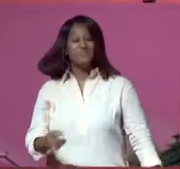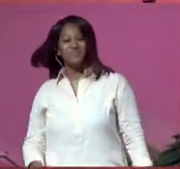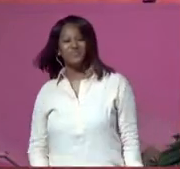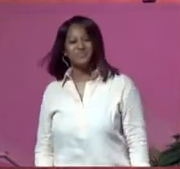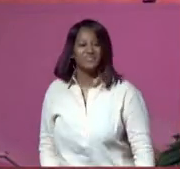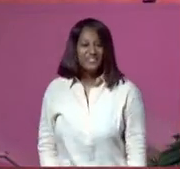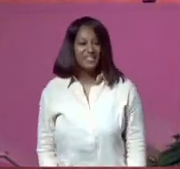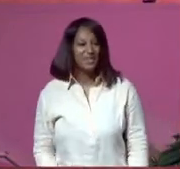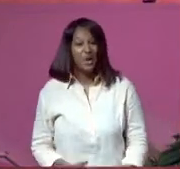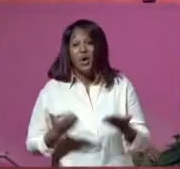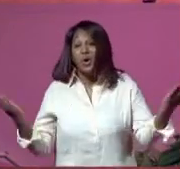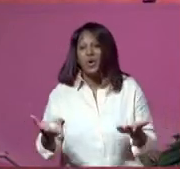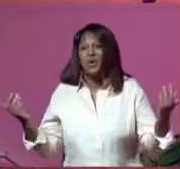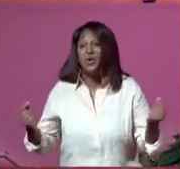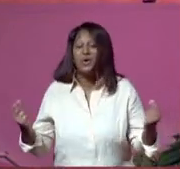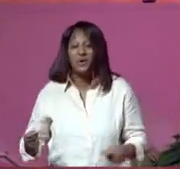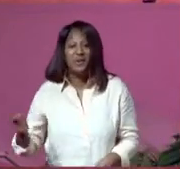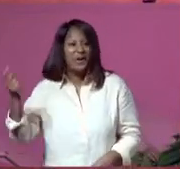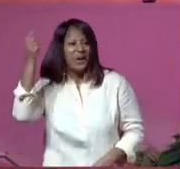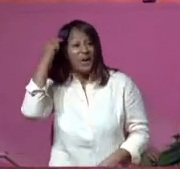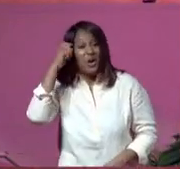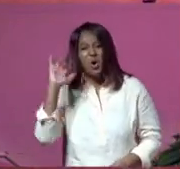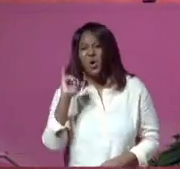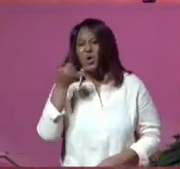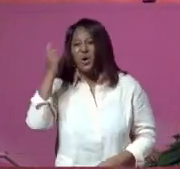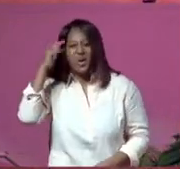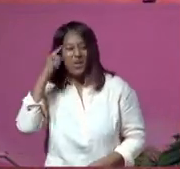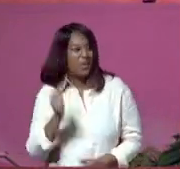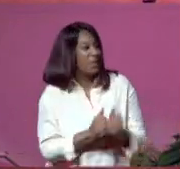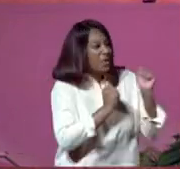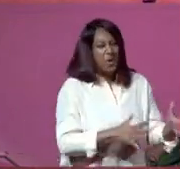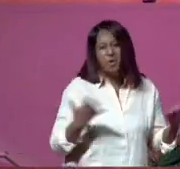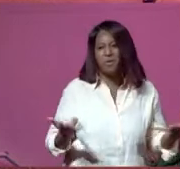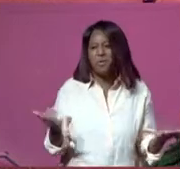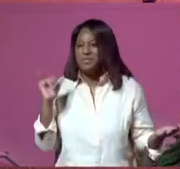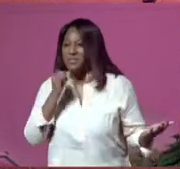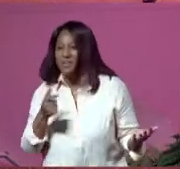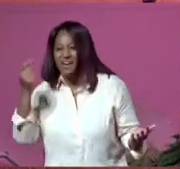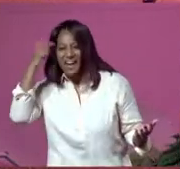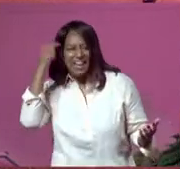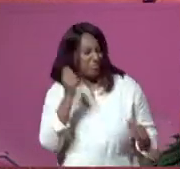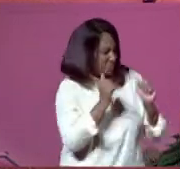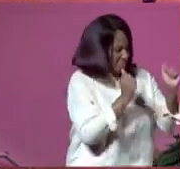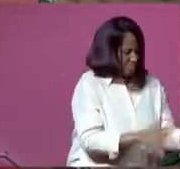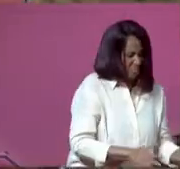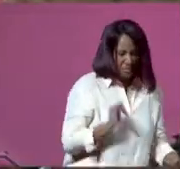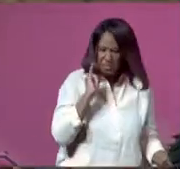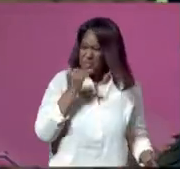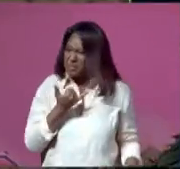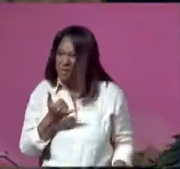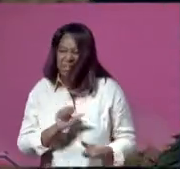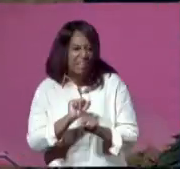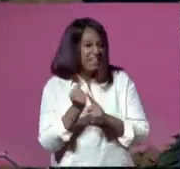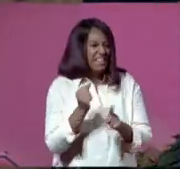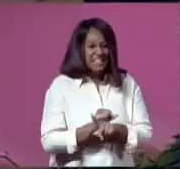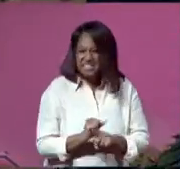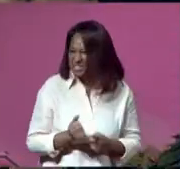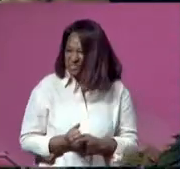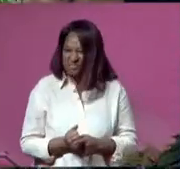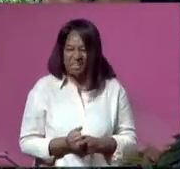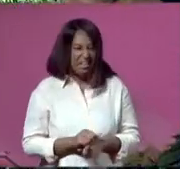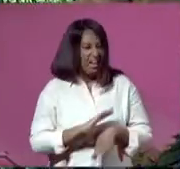yeah. Somebody say, what you doing? Putting it down. Somebody say, what's wrong with y'all? Putting it down. Because the Lord.